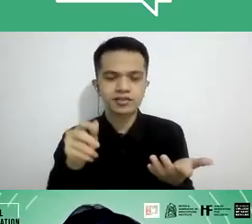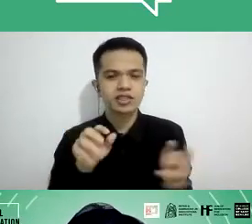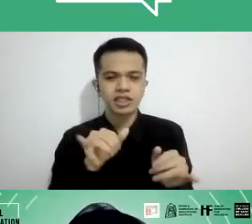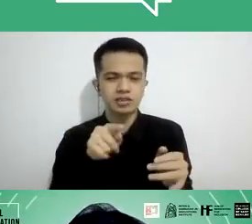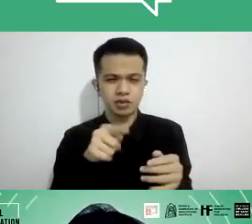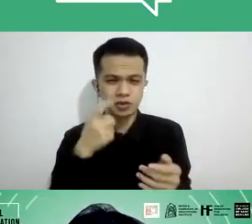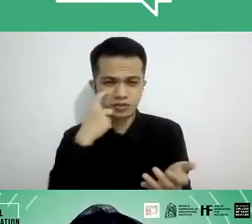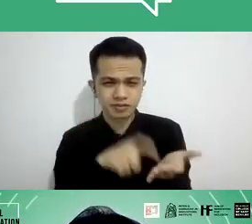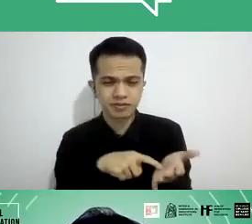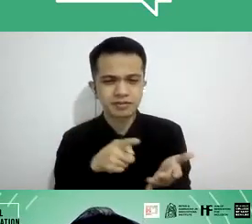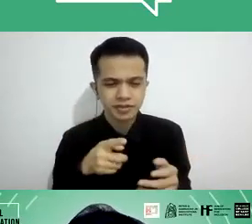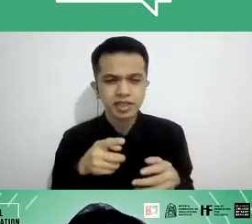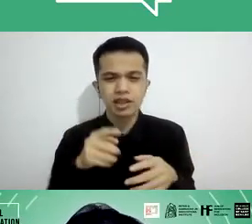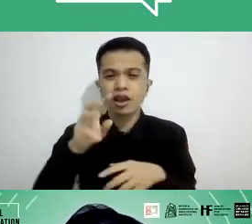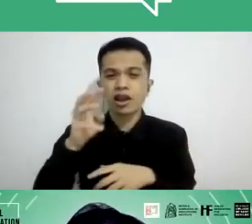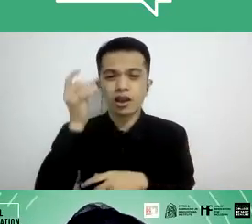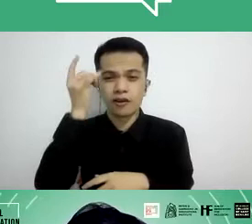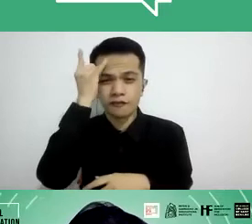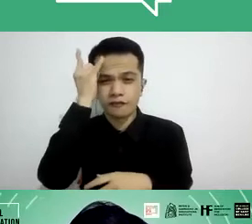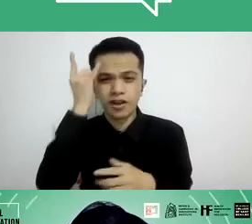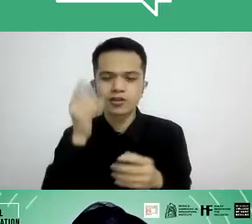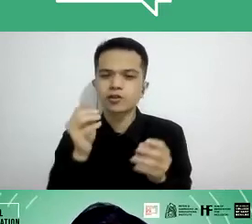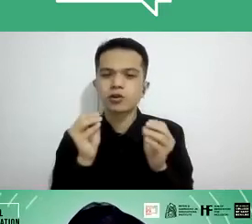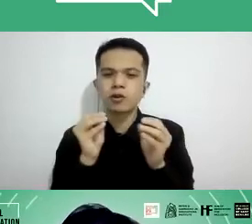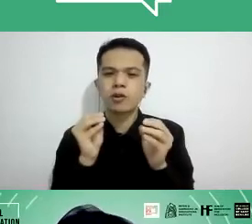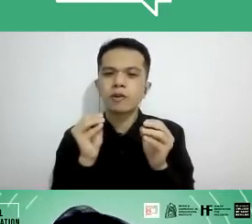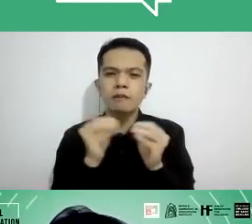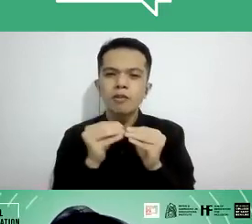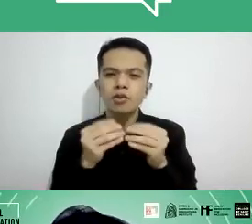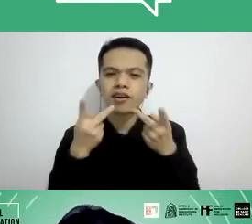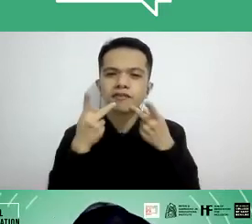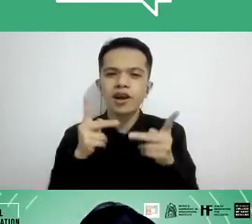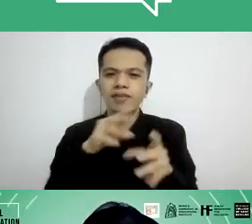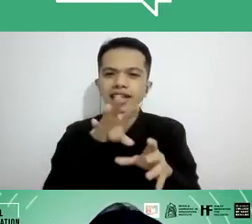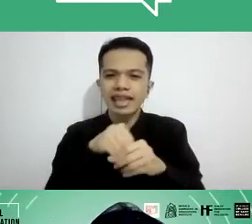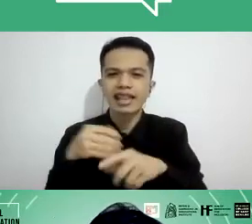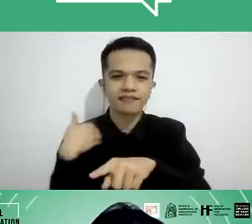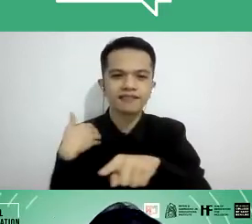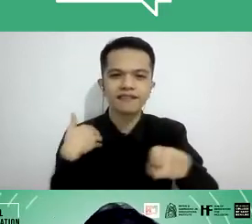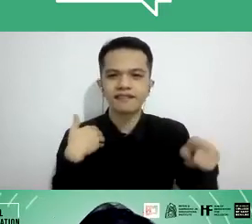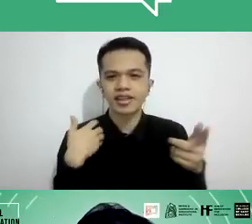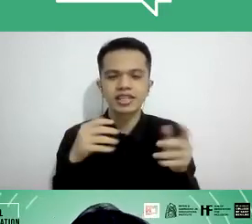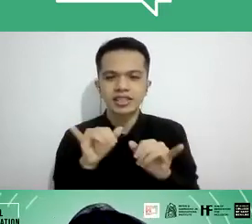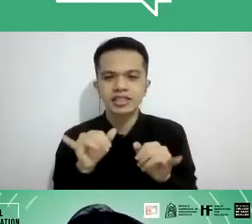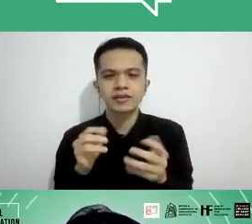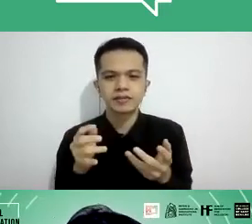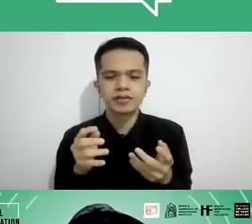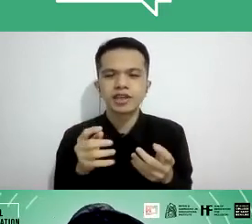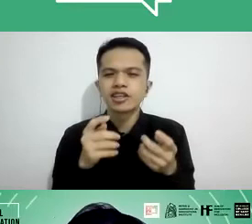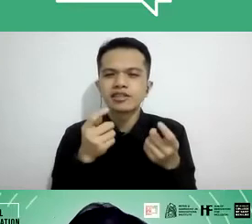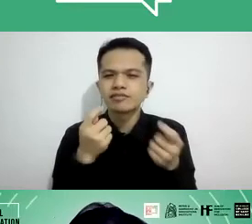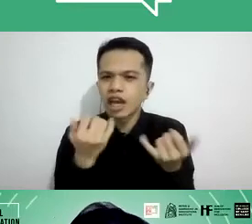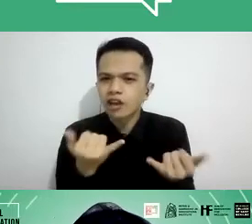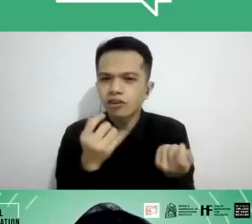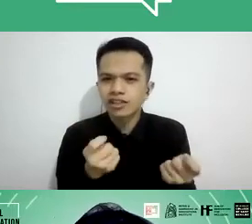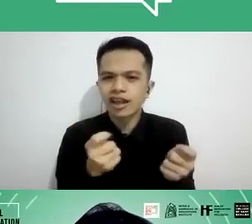notice, Wi-Fi is becoming more and more of a public infrastructure, and there are movements that are trying to make it into a